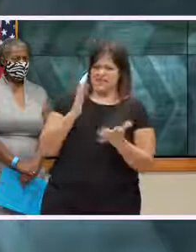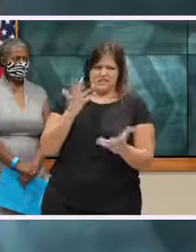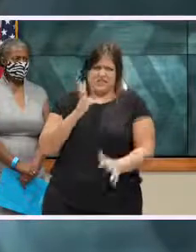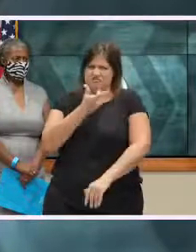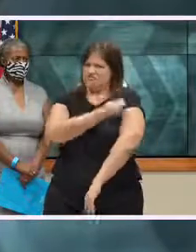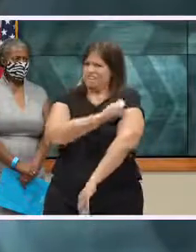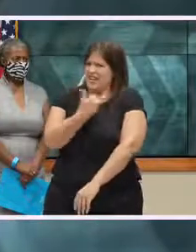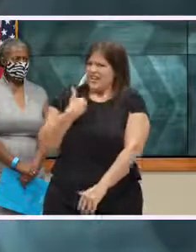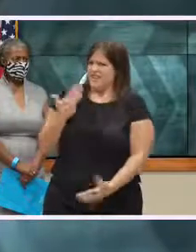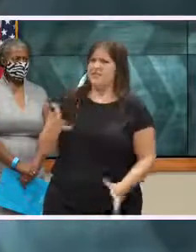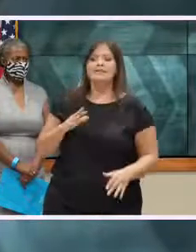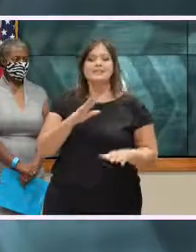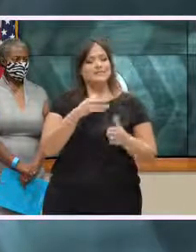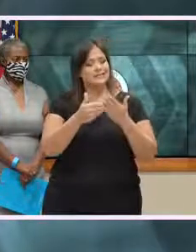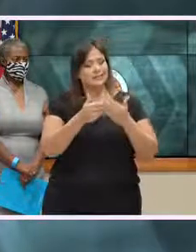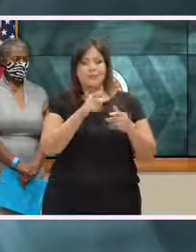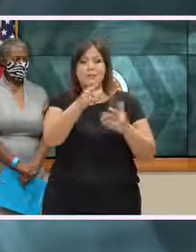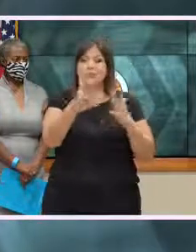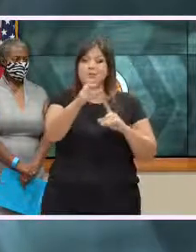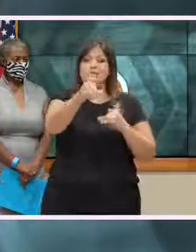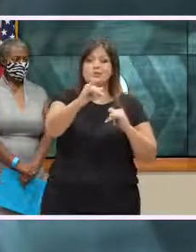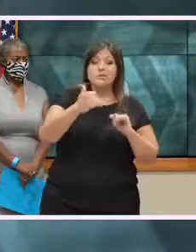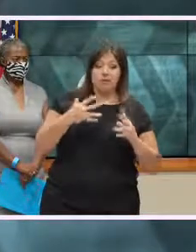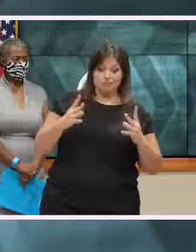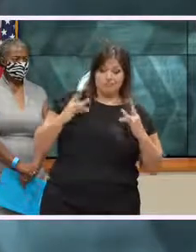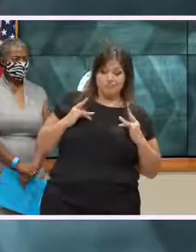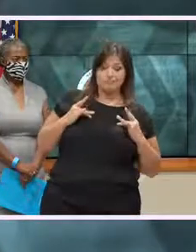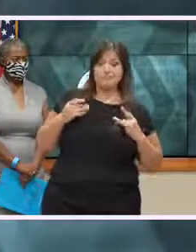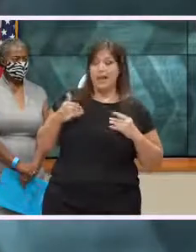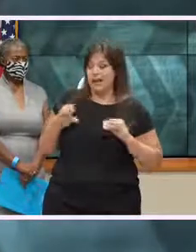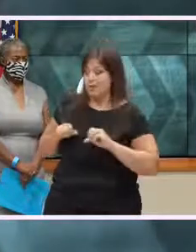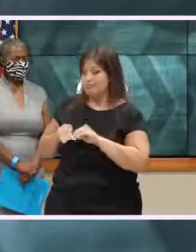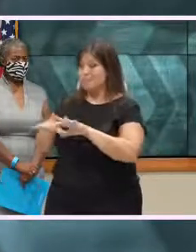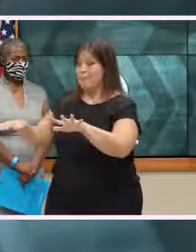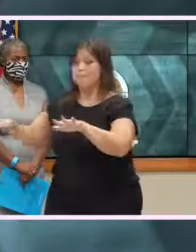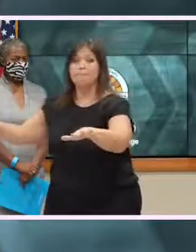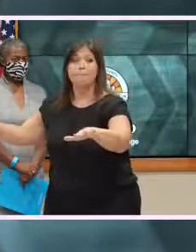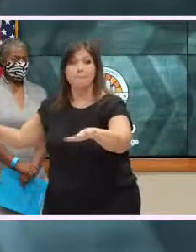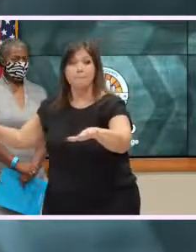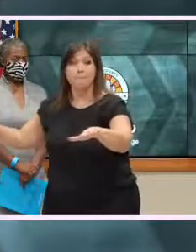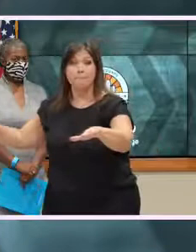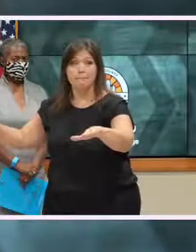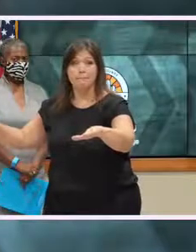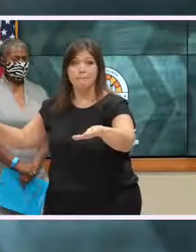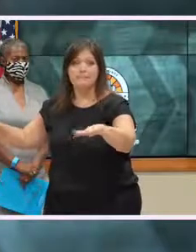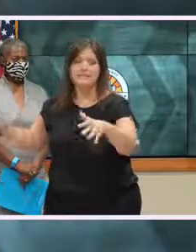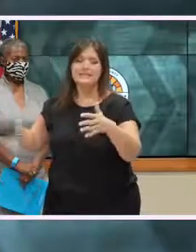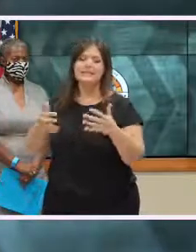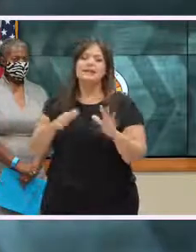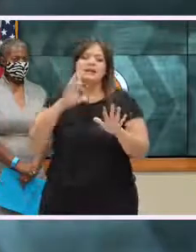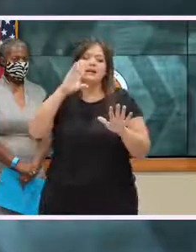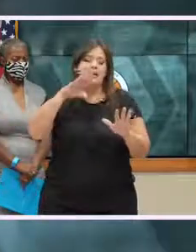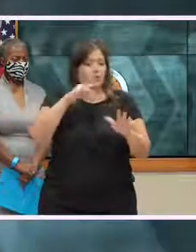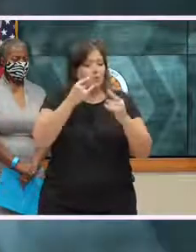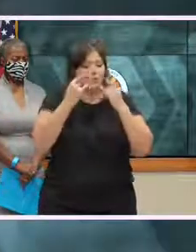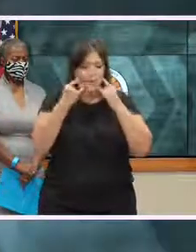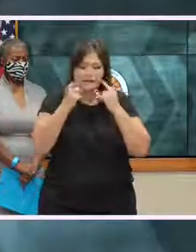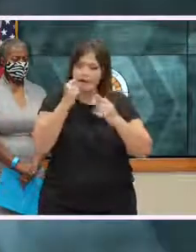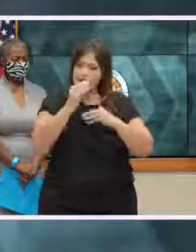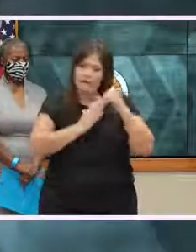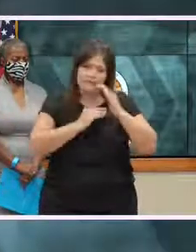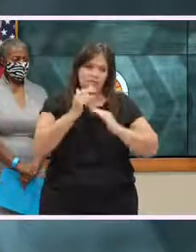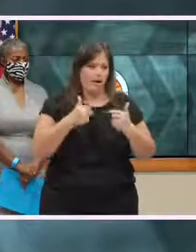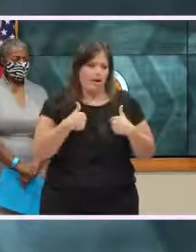vaccinated or somebody who can't get the vaccine. So I know they're uncomfortable. I don't like